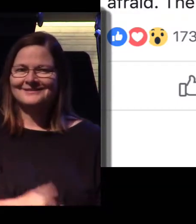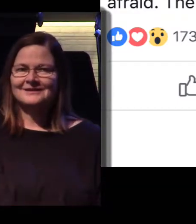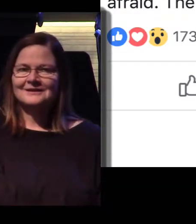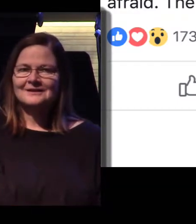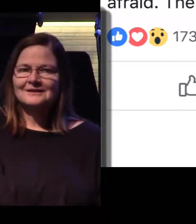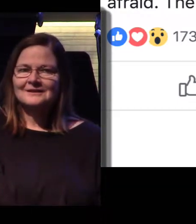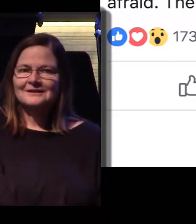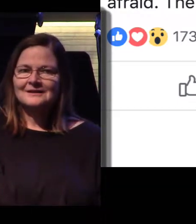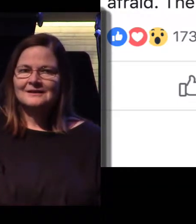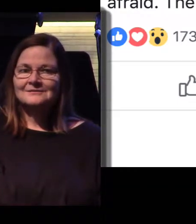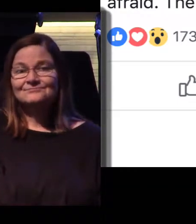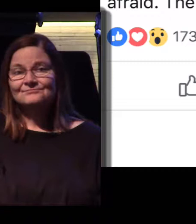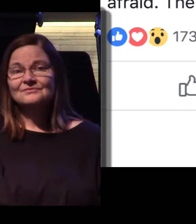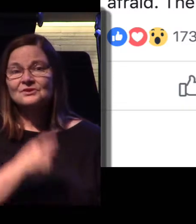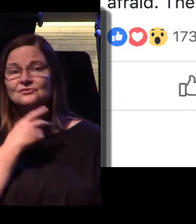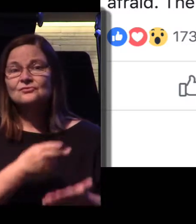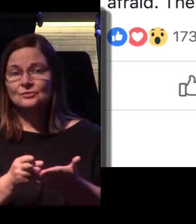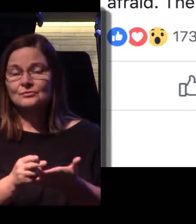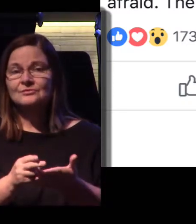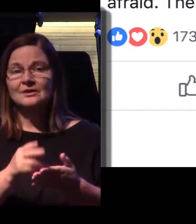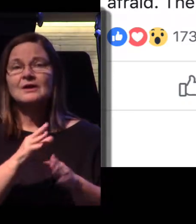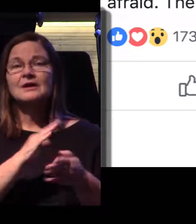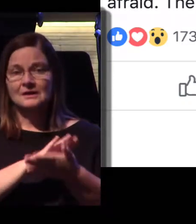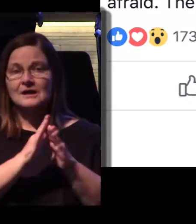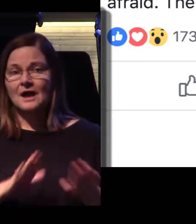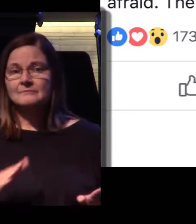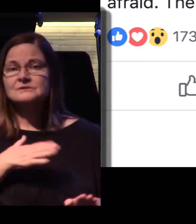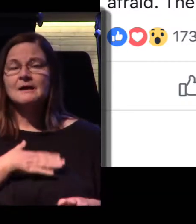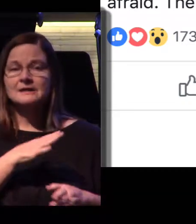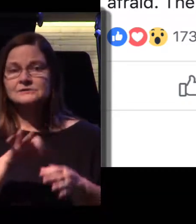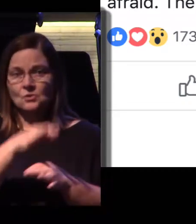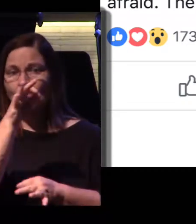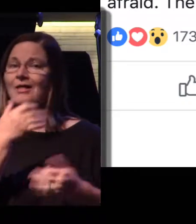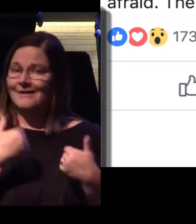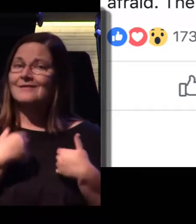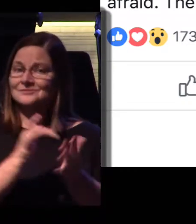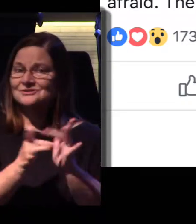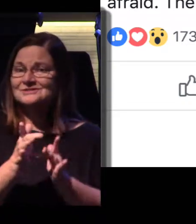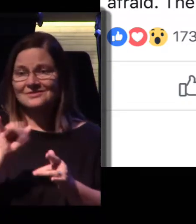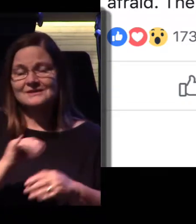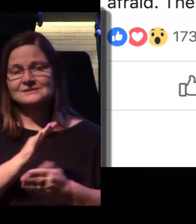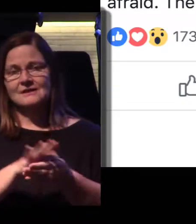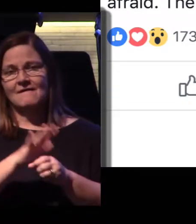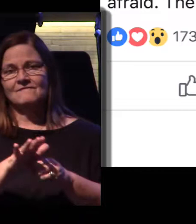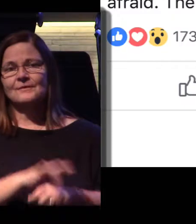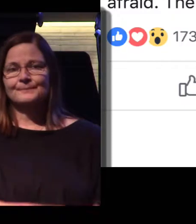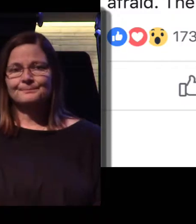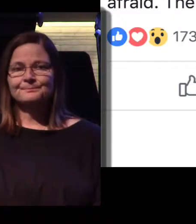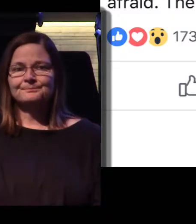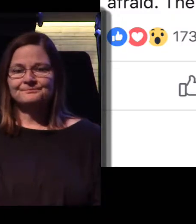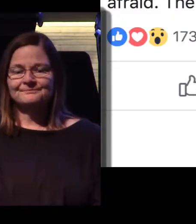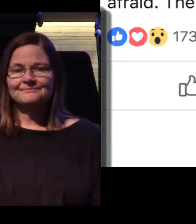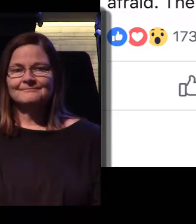next, but I no longer am afraid. The cheesy truth calms my soul. I have